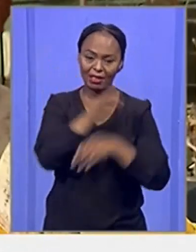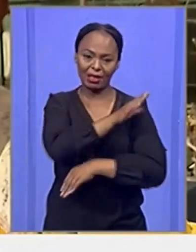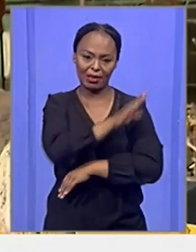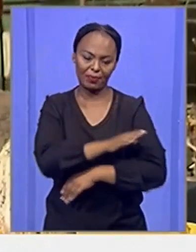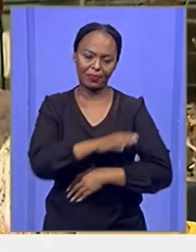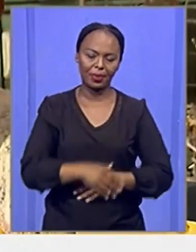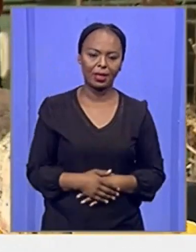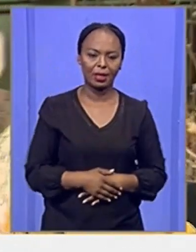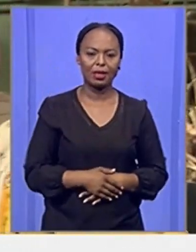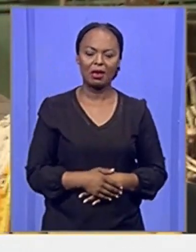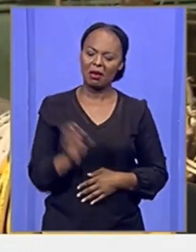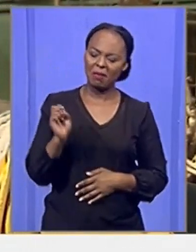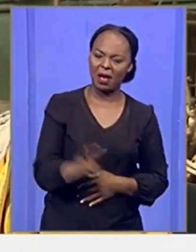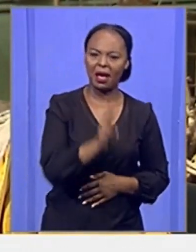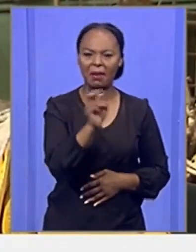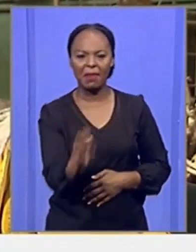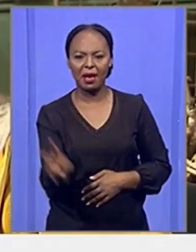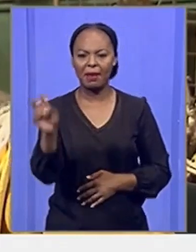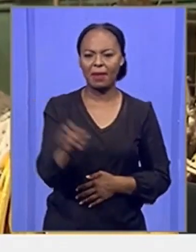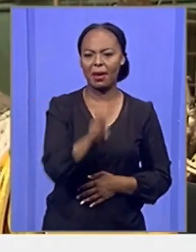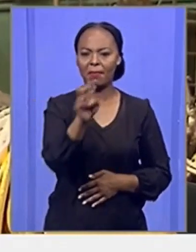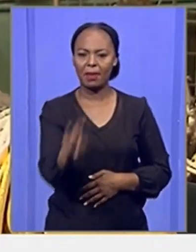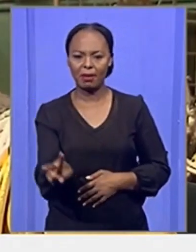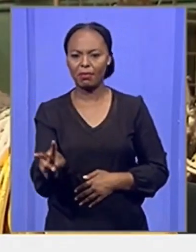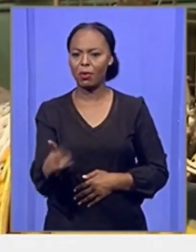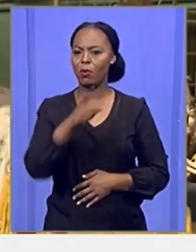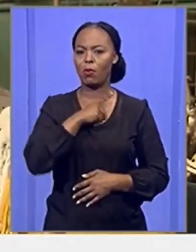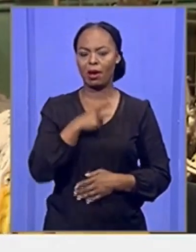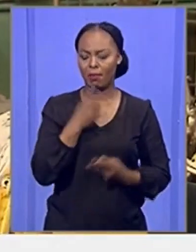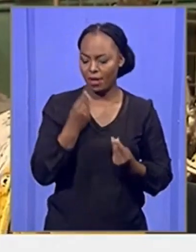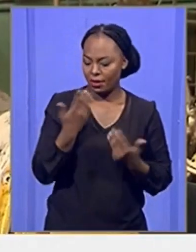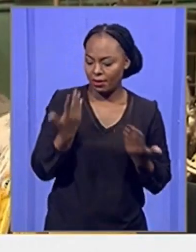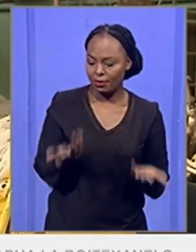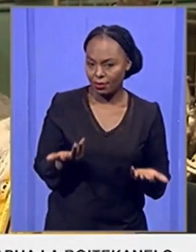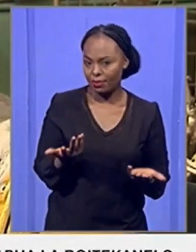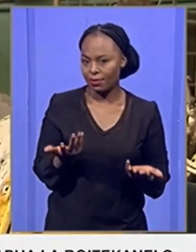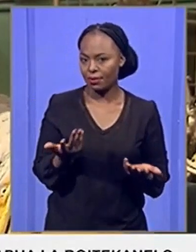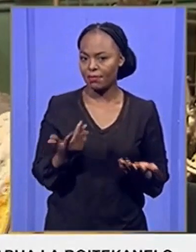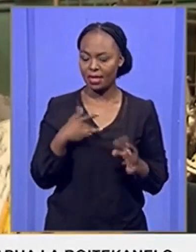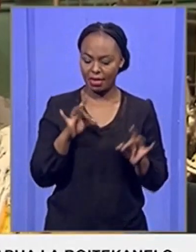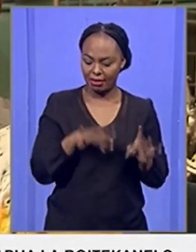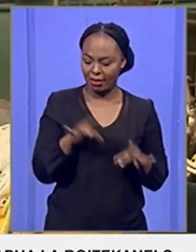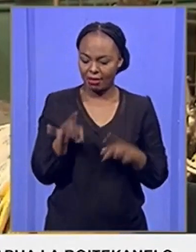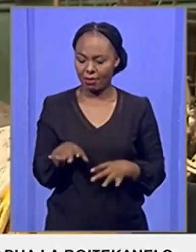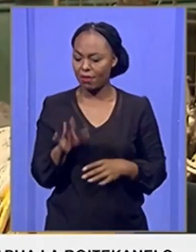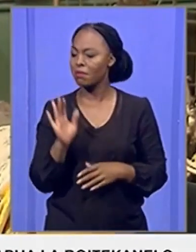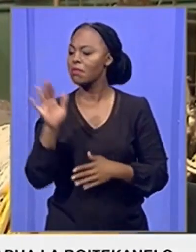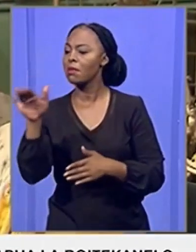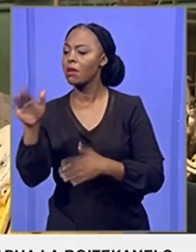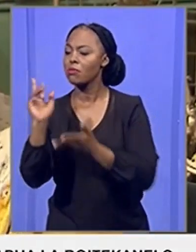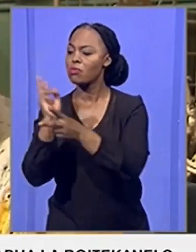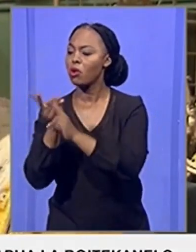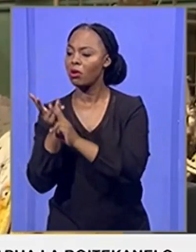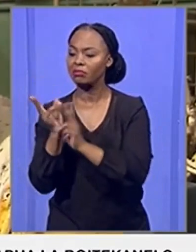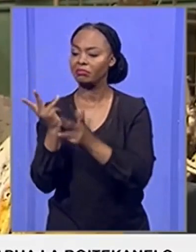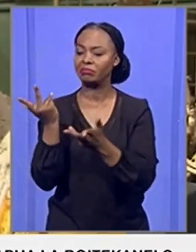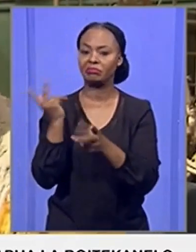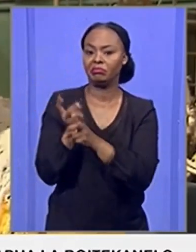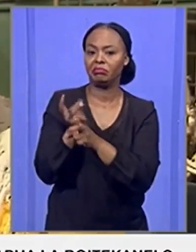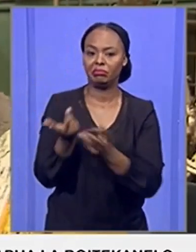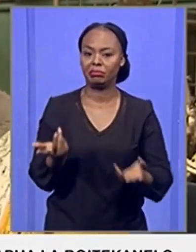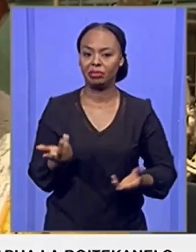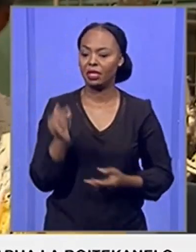dinao. Bona ka tšhelete ni siyo ke di sokola go adima tšhelete batho. Gona ha adima go